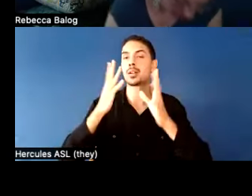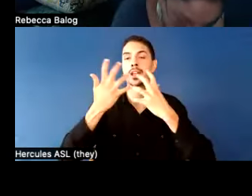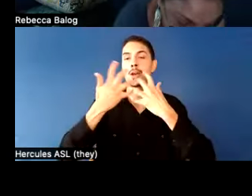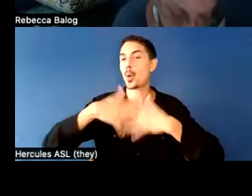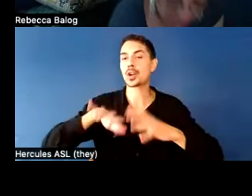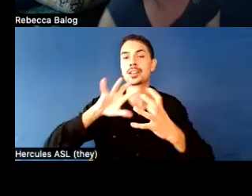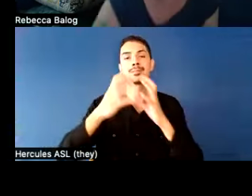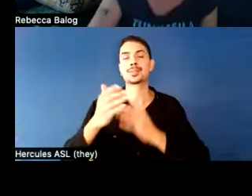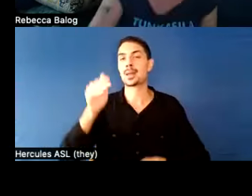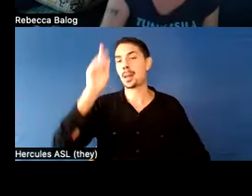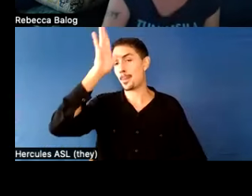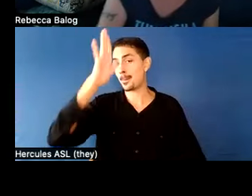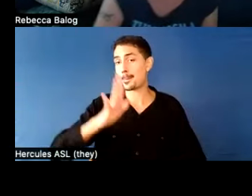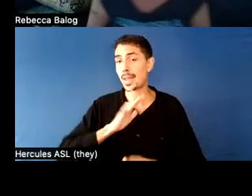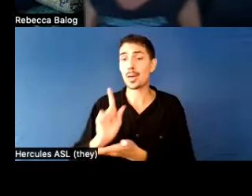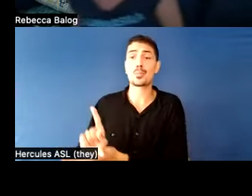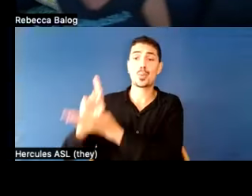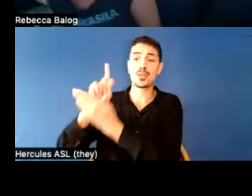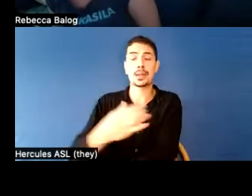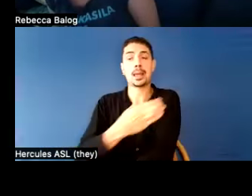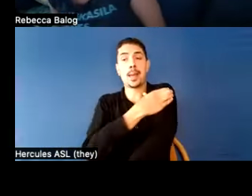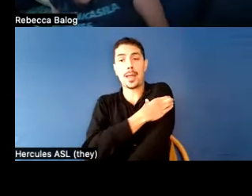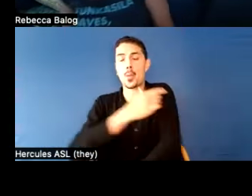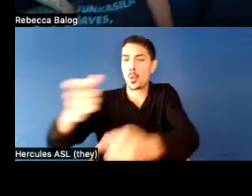male privilege and power and control and misogyny.